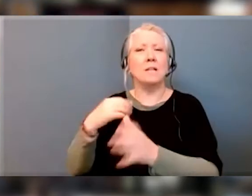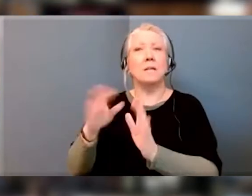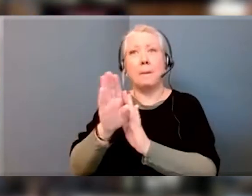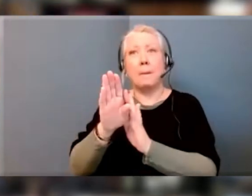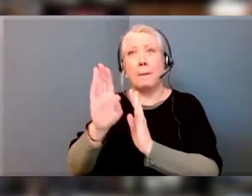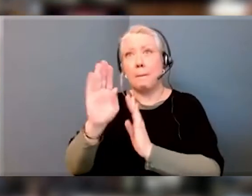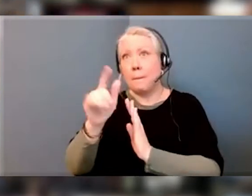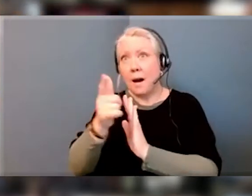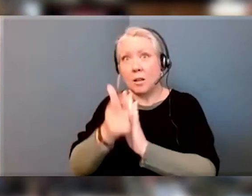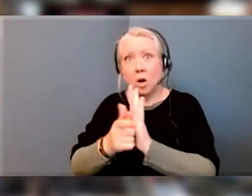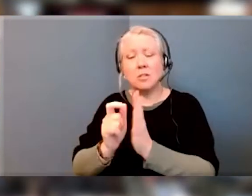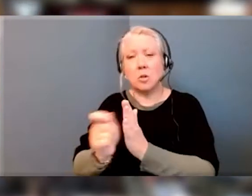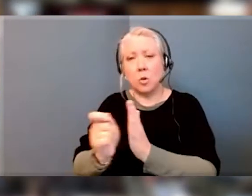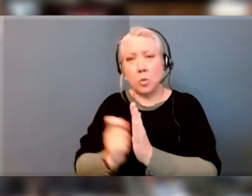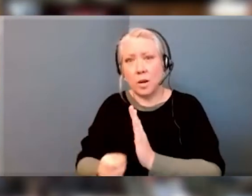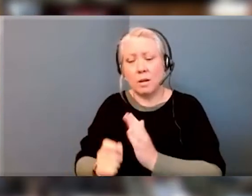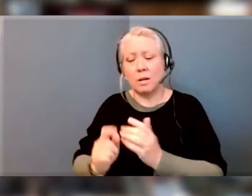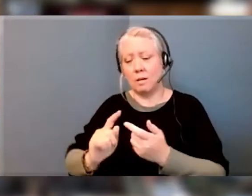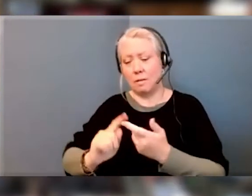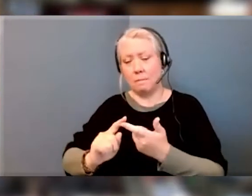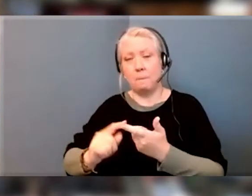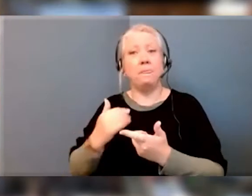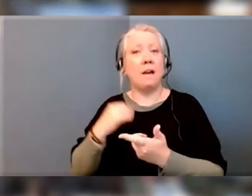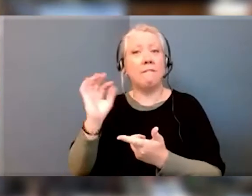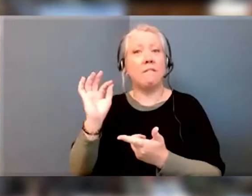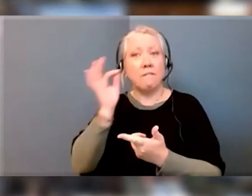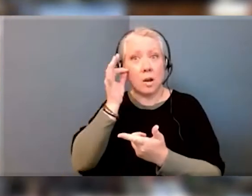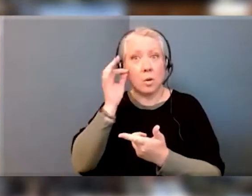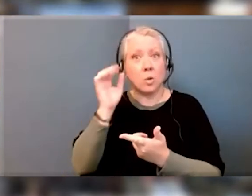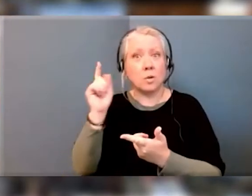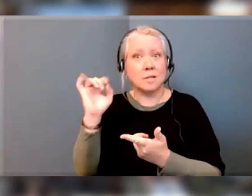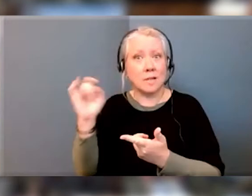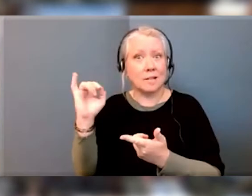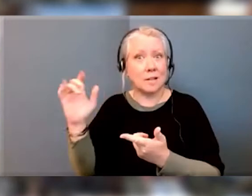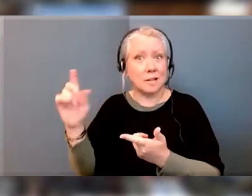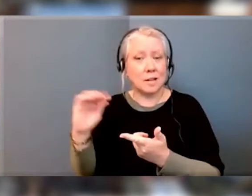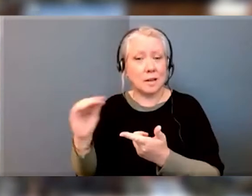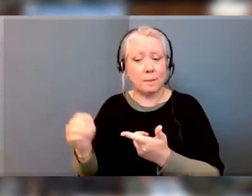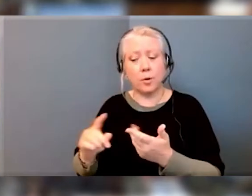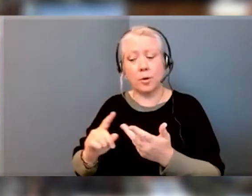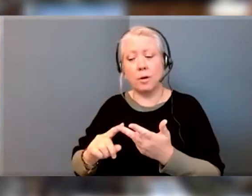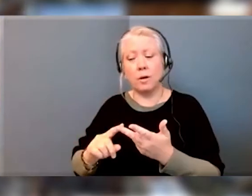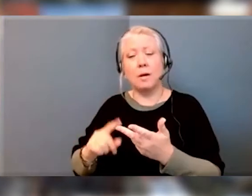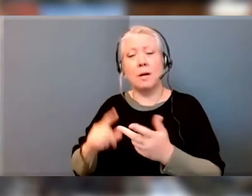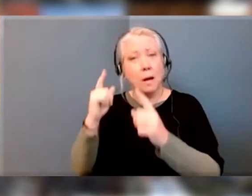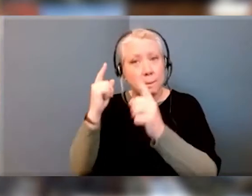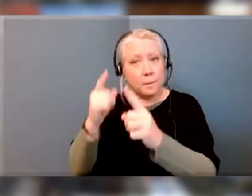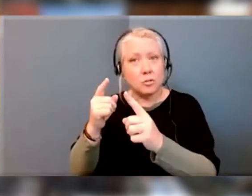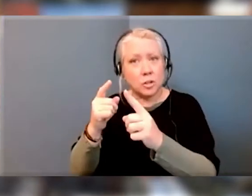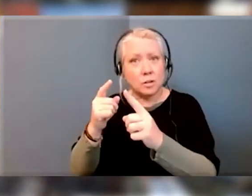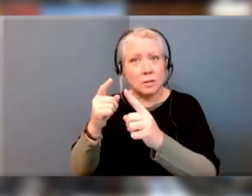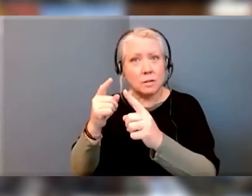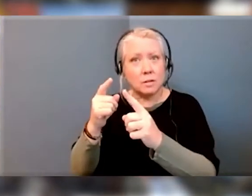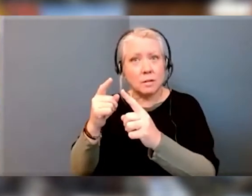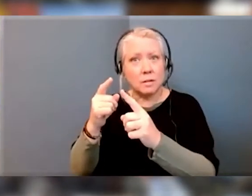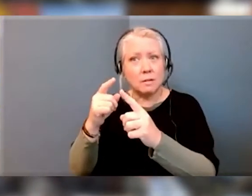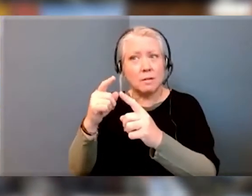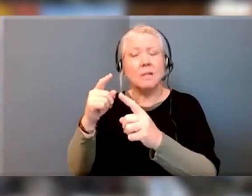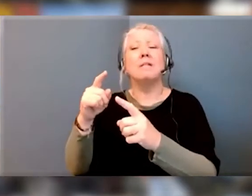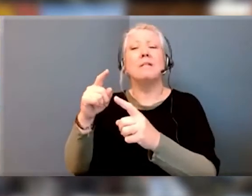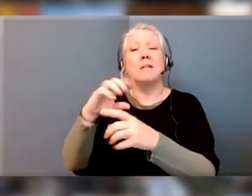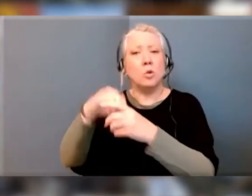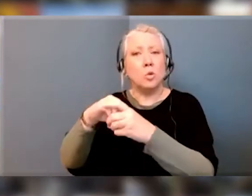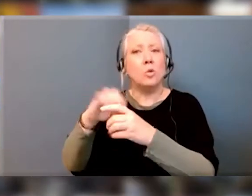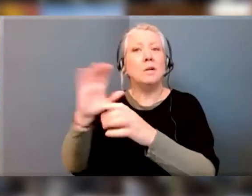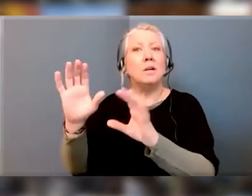ID number. They have to have a mission that supports the city of Pittsburgh residents, of course, because this